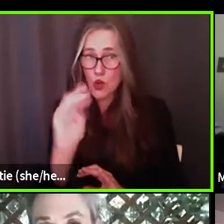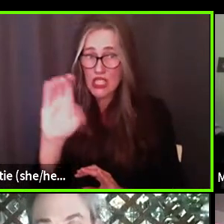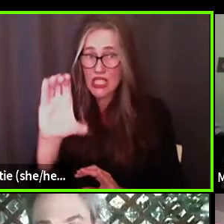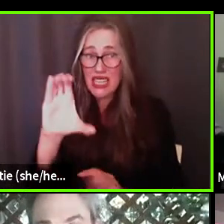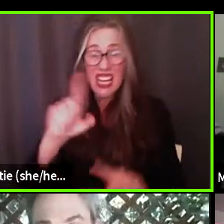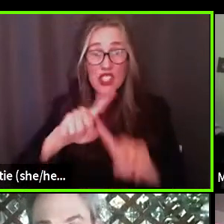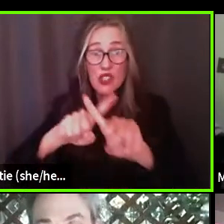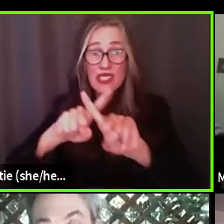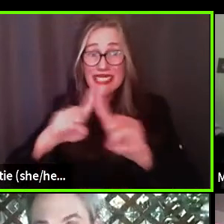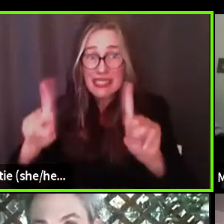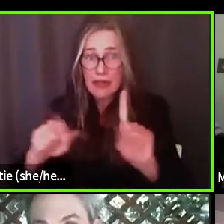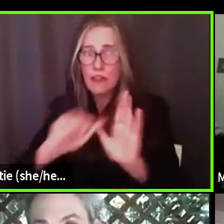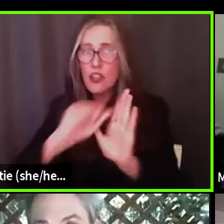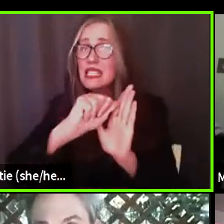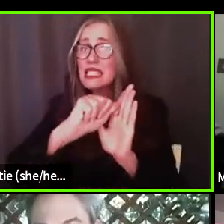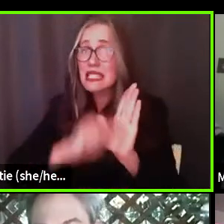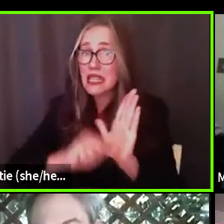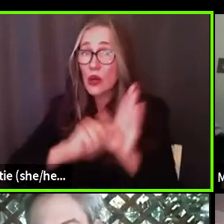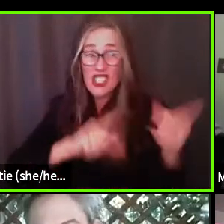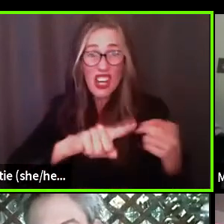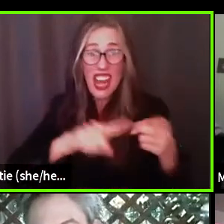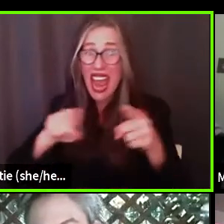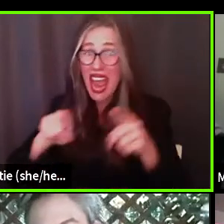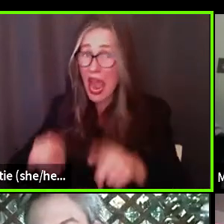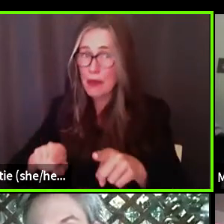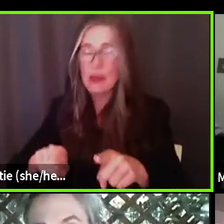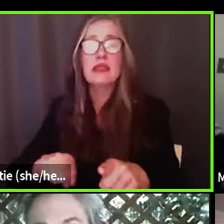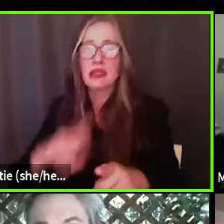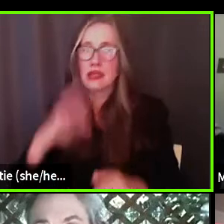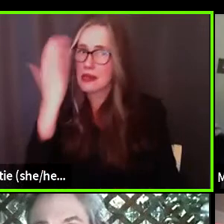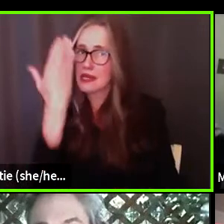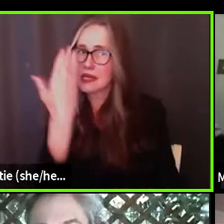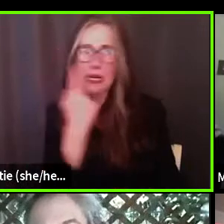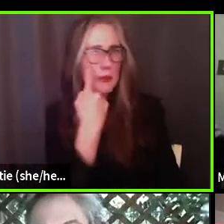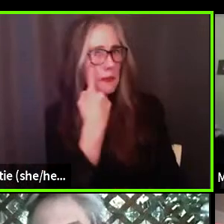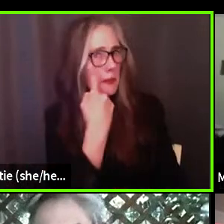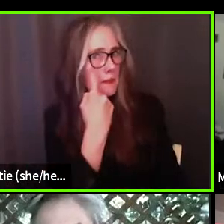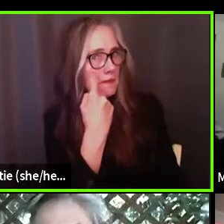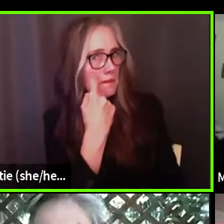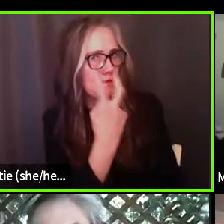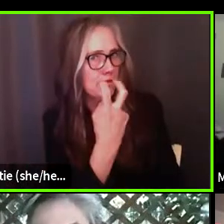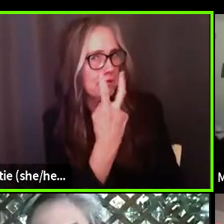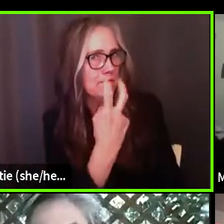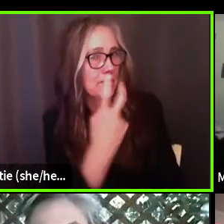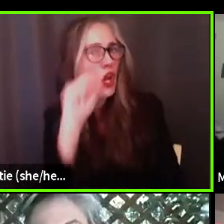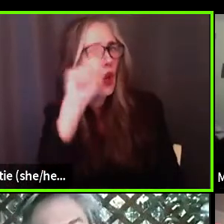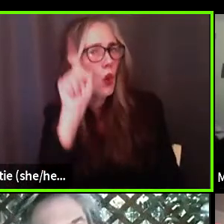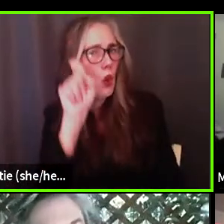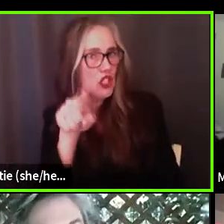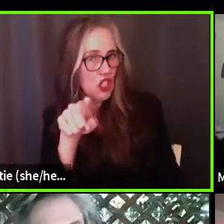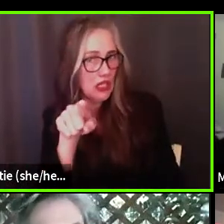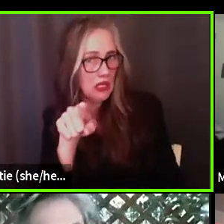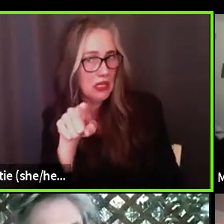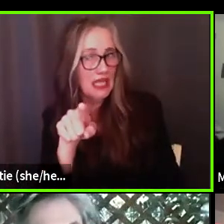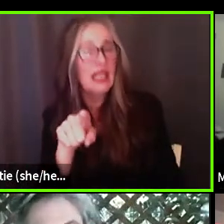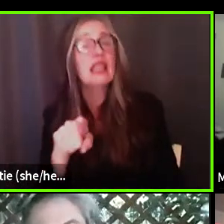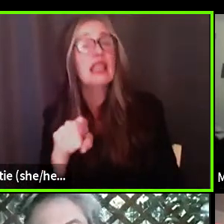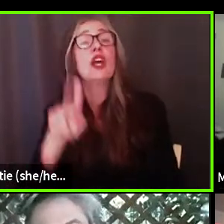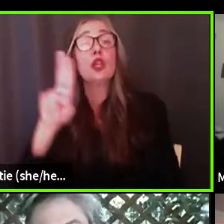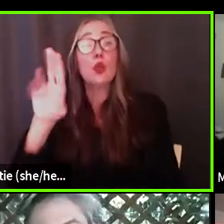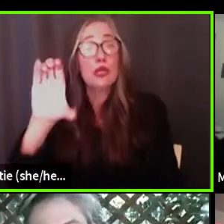have to be evaluated if this bill passes and those included some sterilizations happening at uc